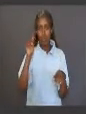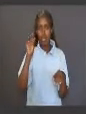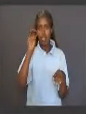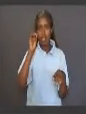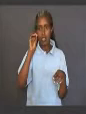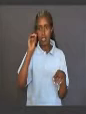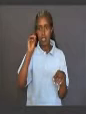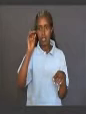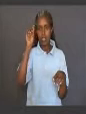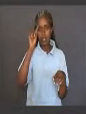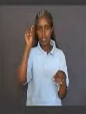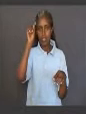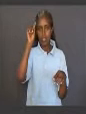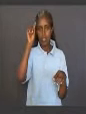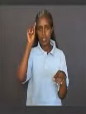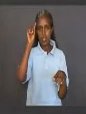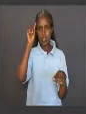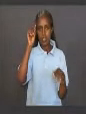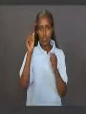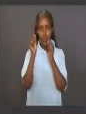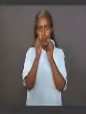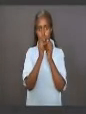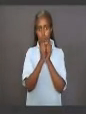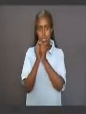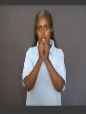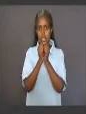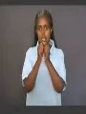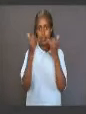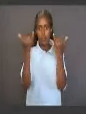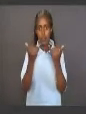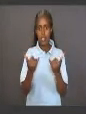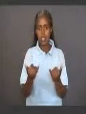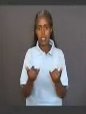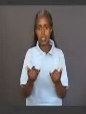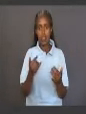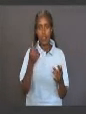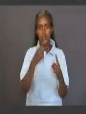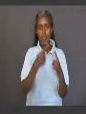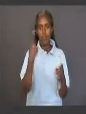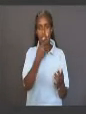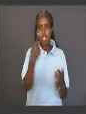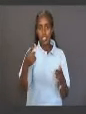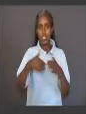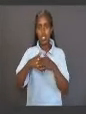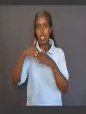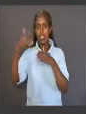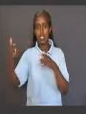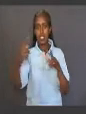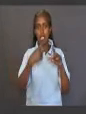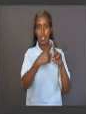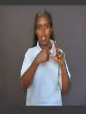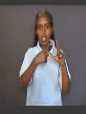108 degrees, with the figure for each exterior angle,